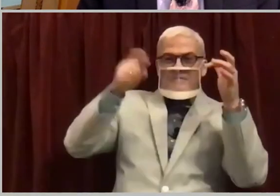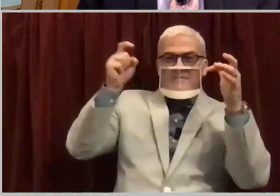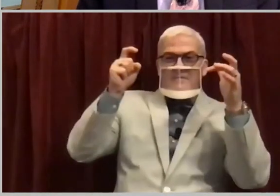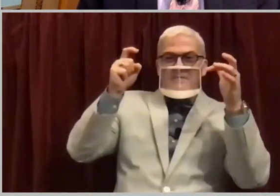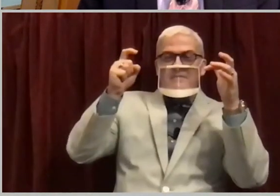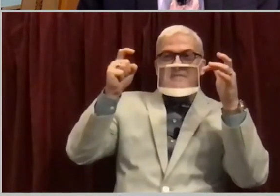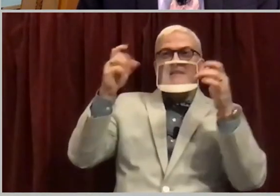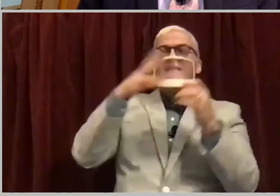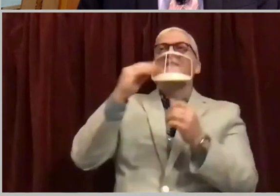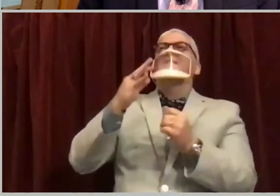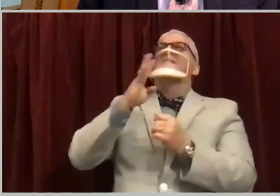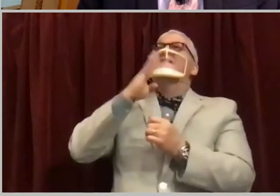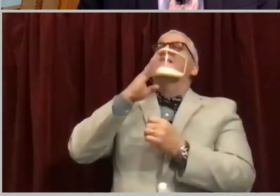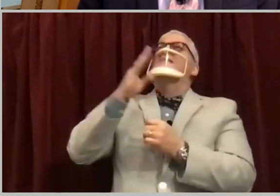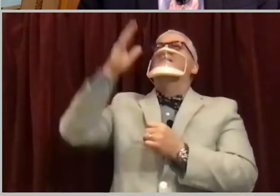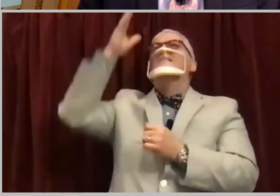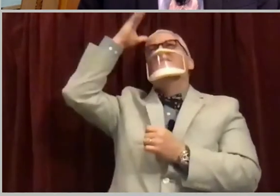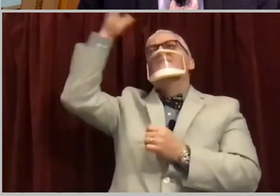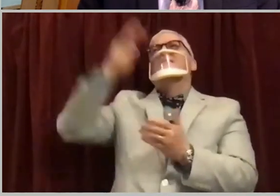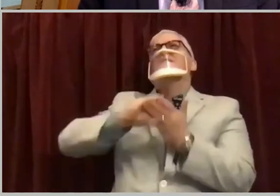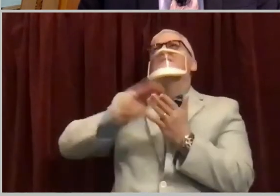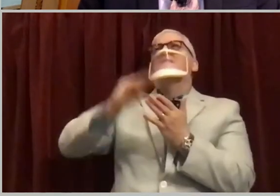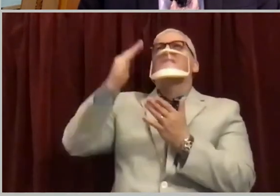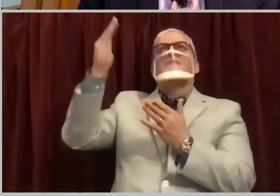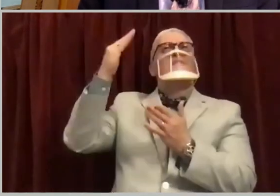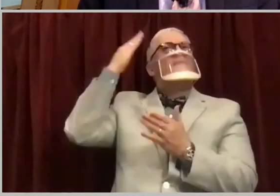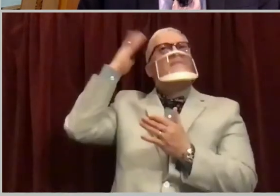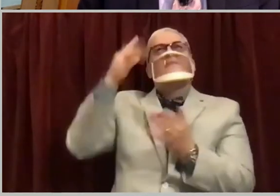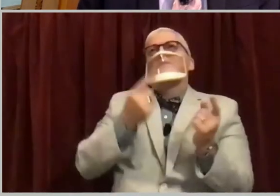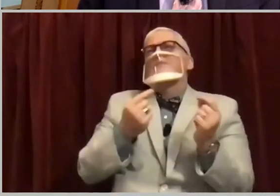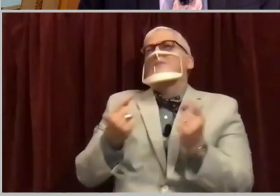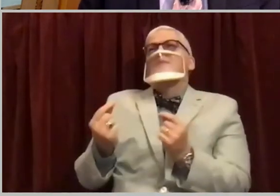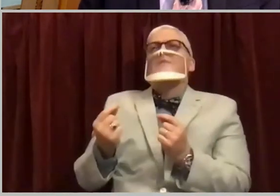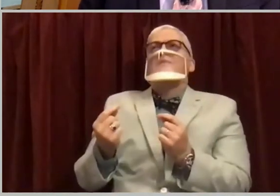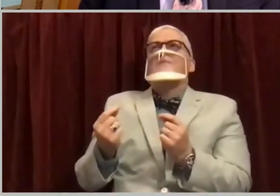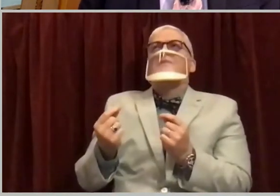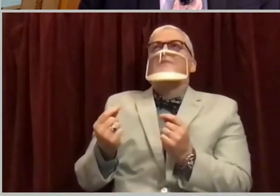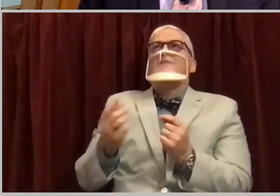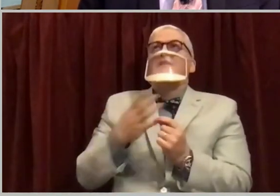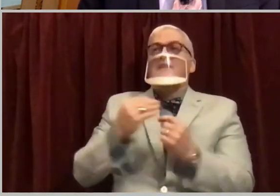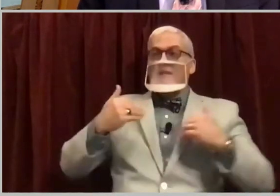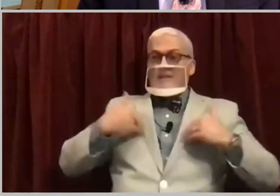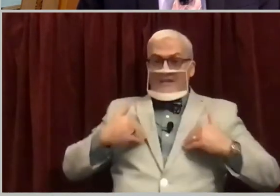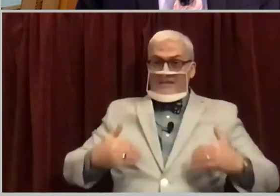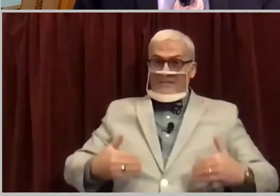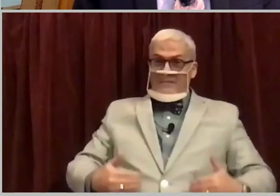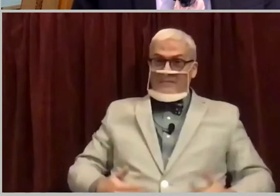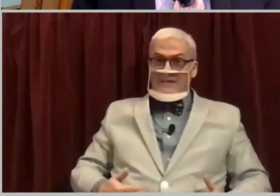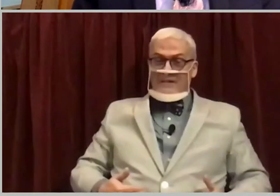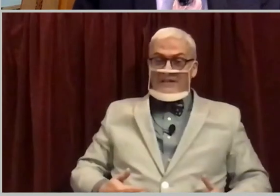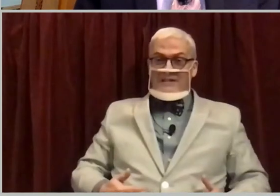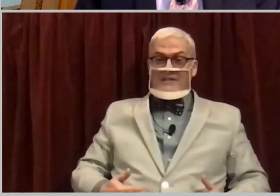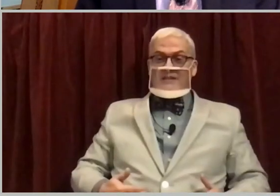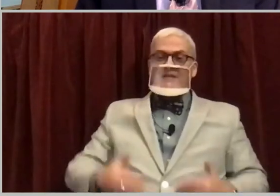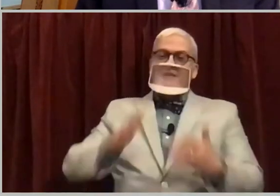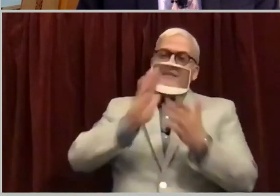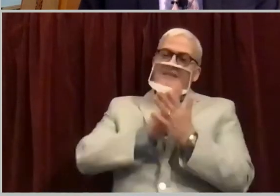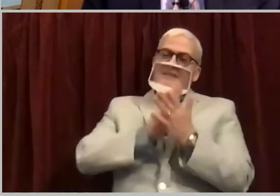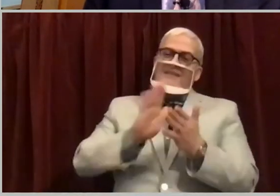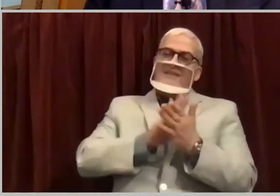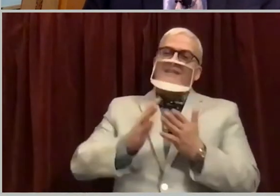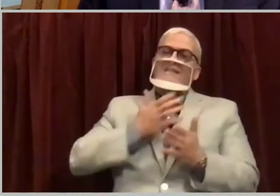"Father, forgive them, for they know not what they do." That tender body, warm and helpless, lying in a cradle in the